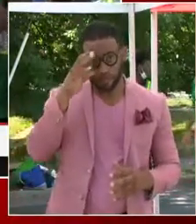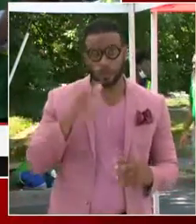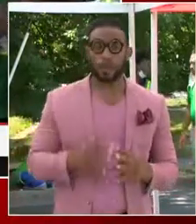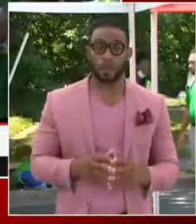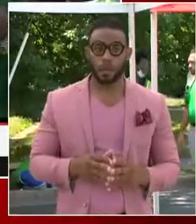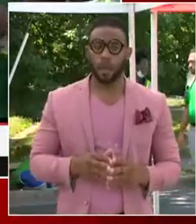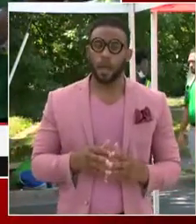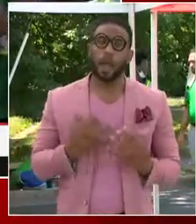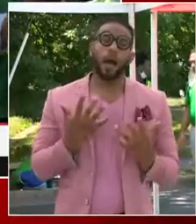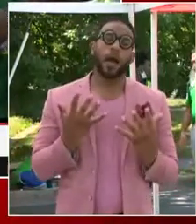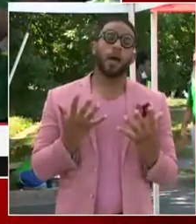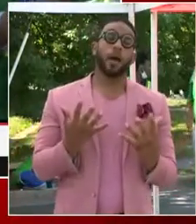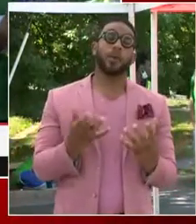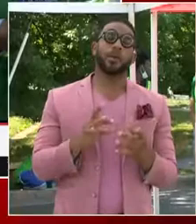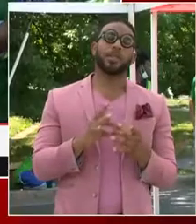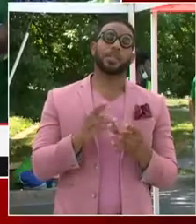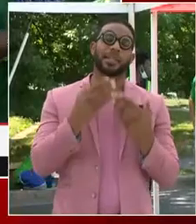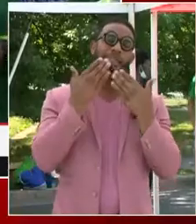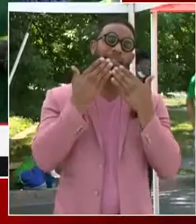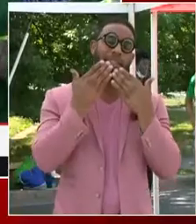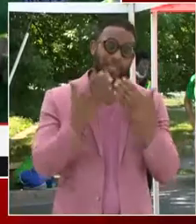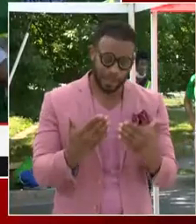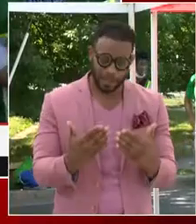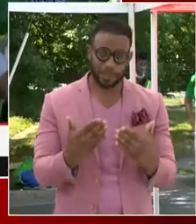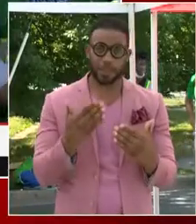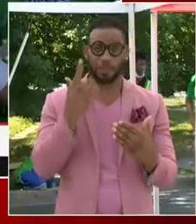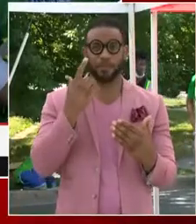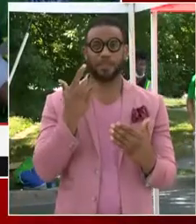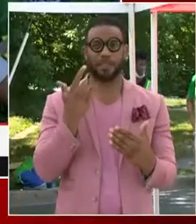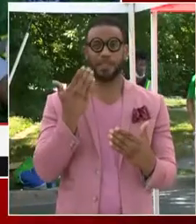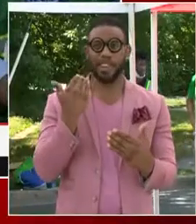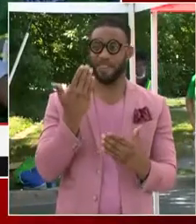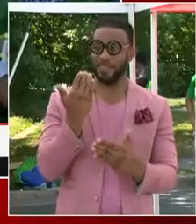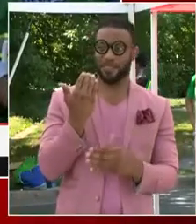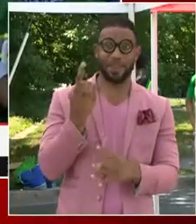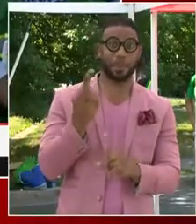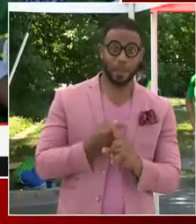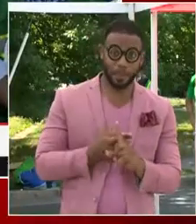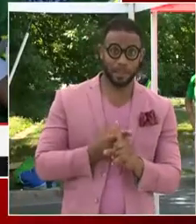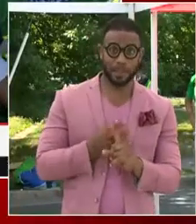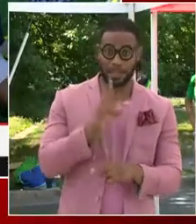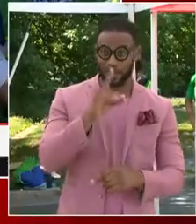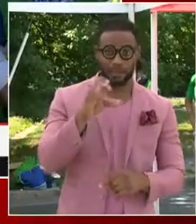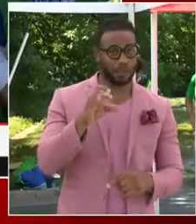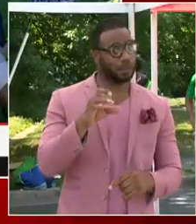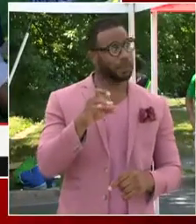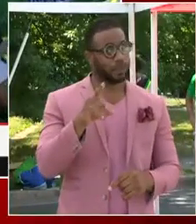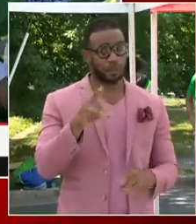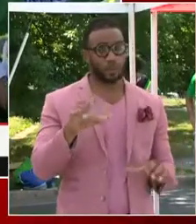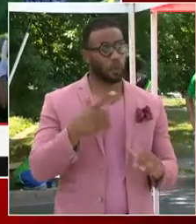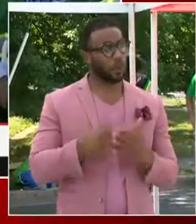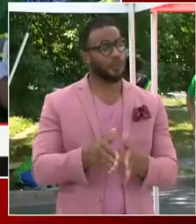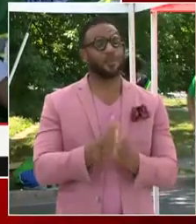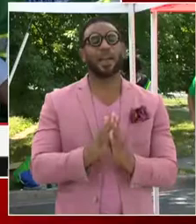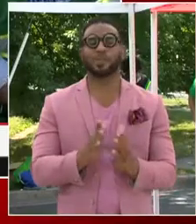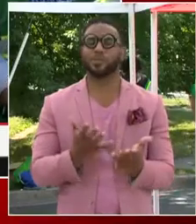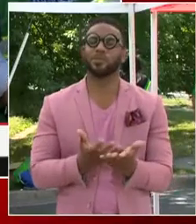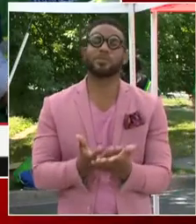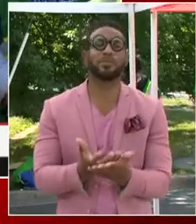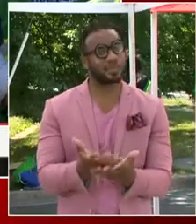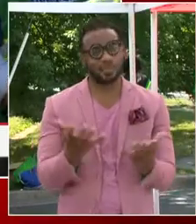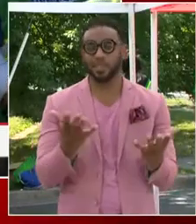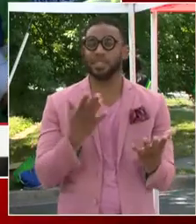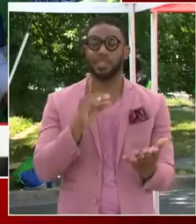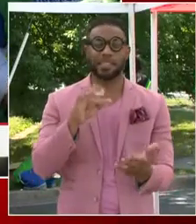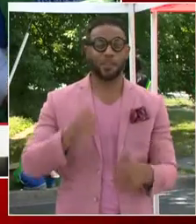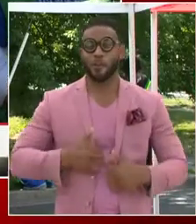So I want to say thank you for the last 15 months, because DC, you have done what we've asked you to do.